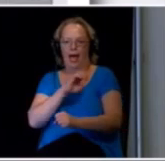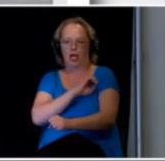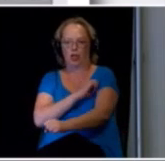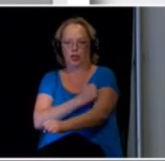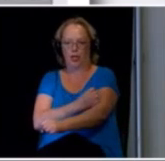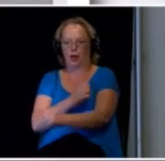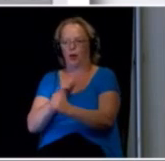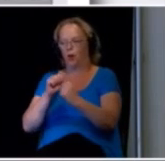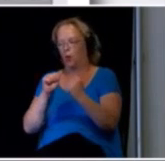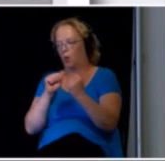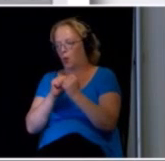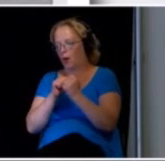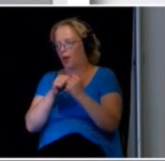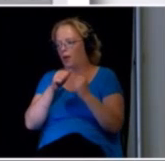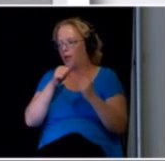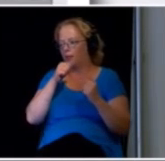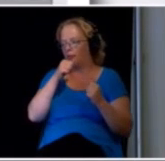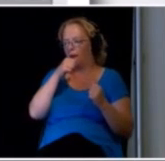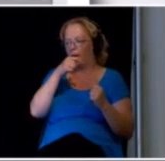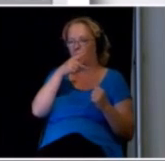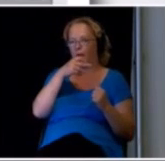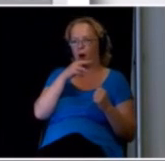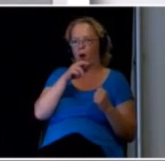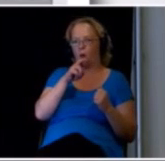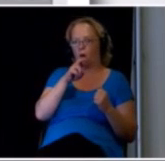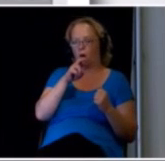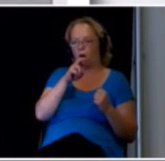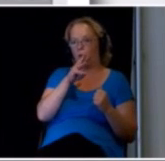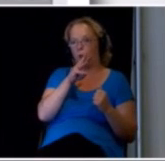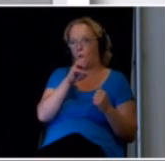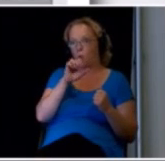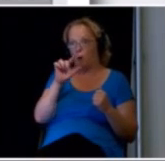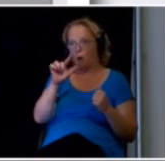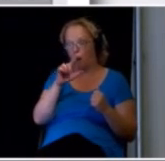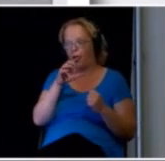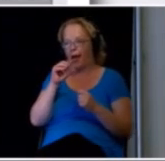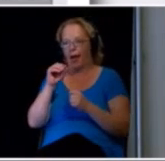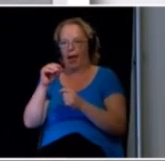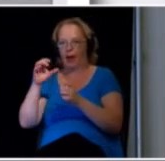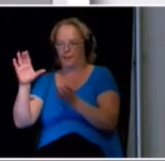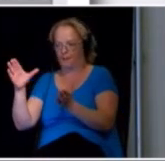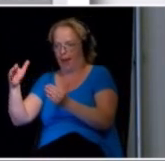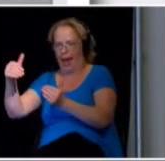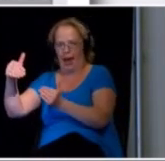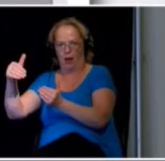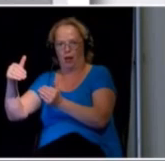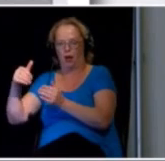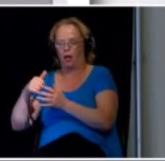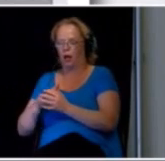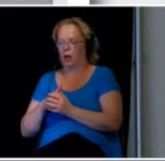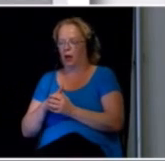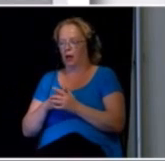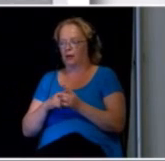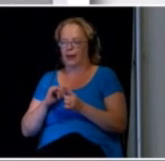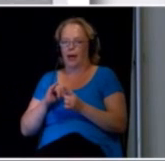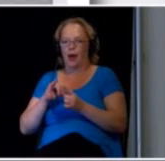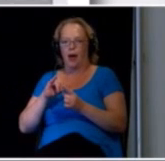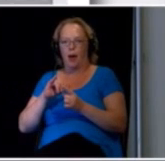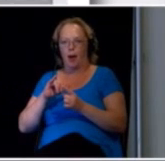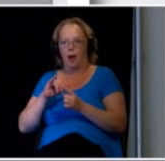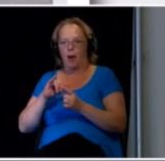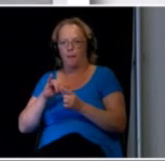and Powerpack, and being available in 2 sort of configurations, one as kind of a backup